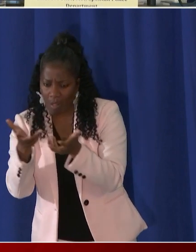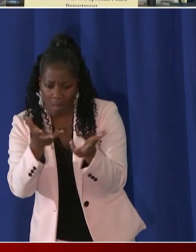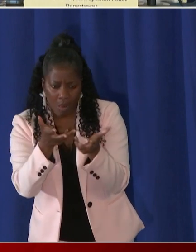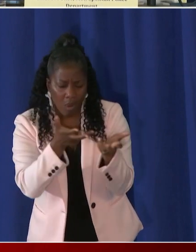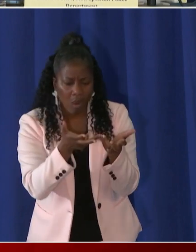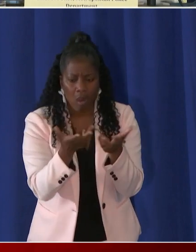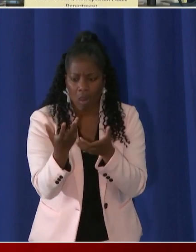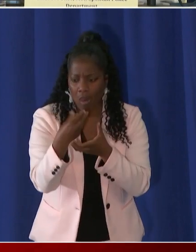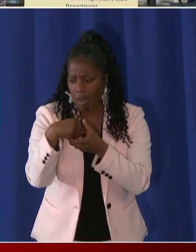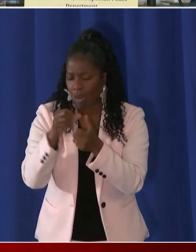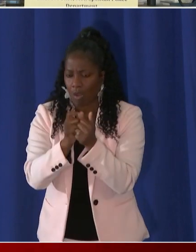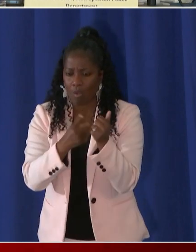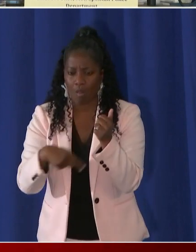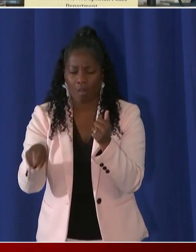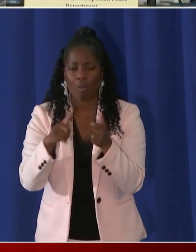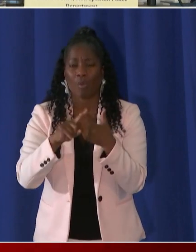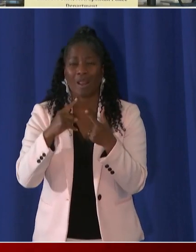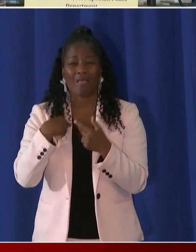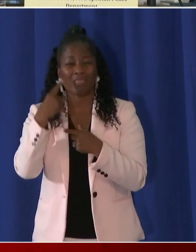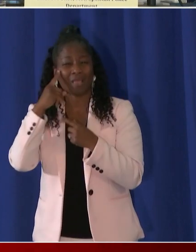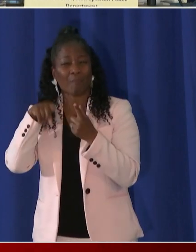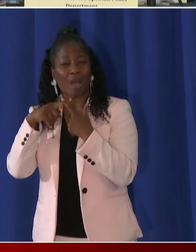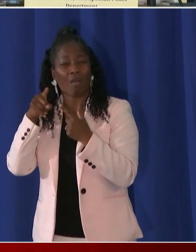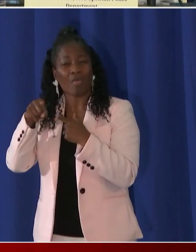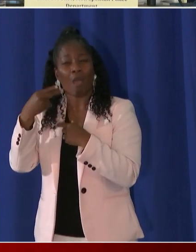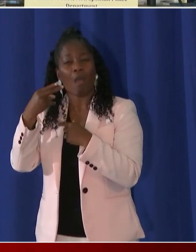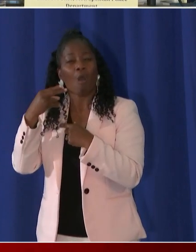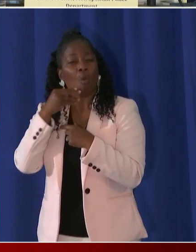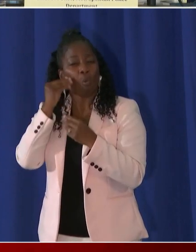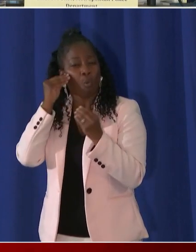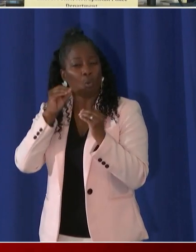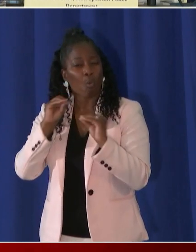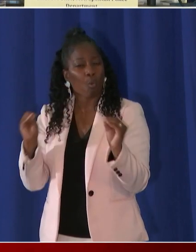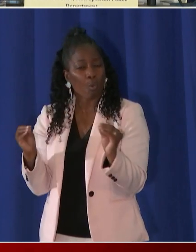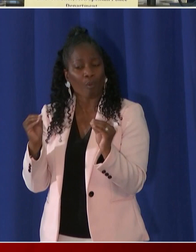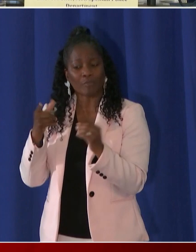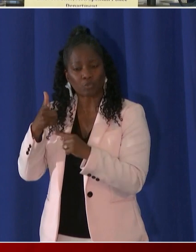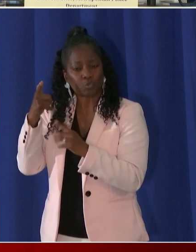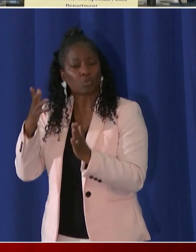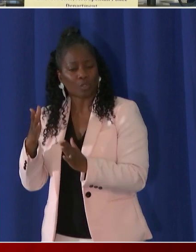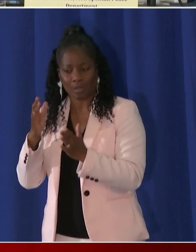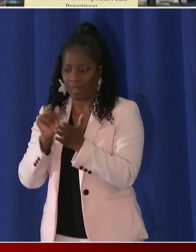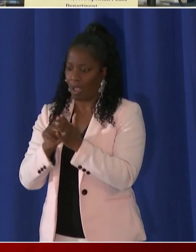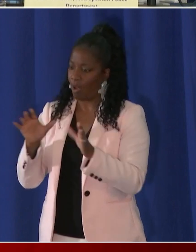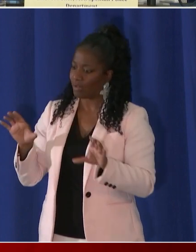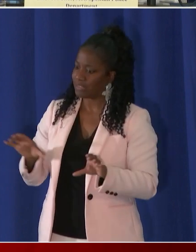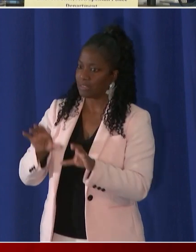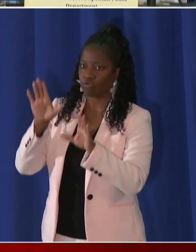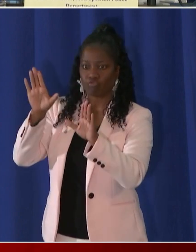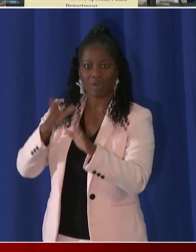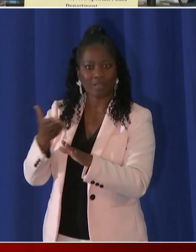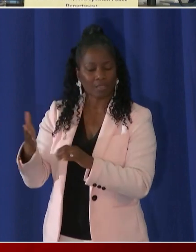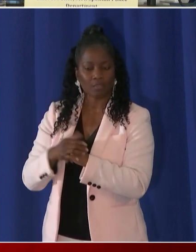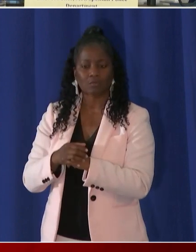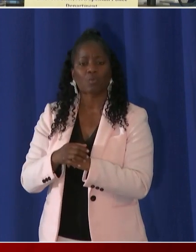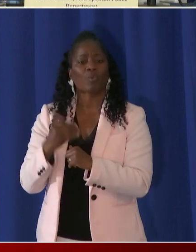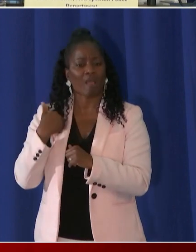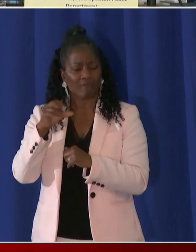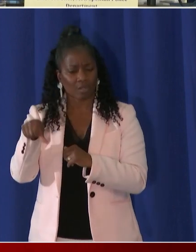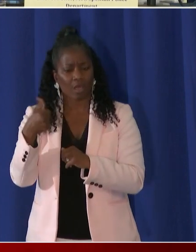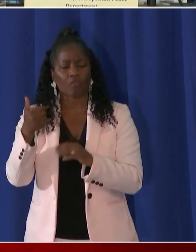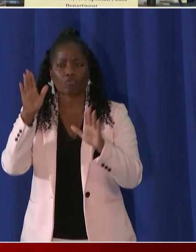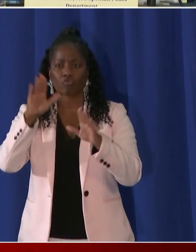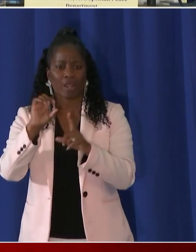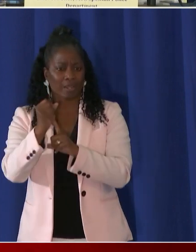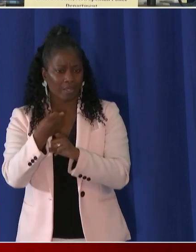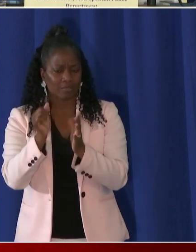serial homeless shooter very recently, that was a partnership case where we worked together and we did some great things. We got another great case that's coming up where